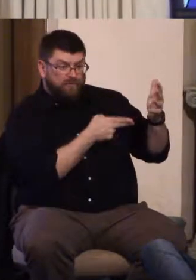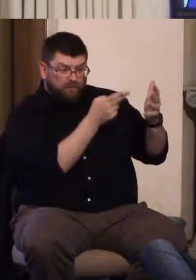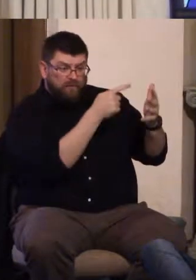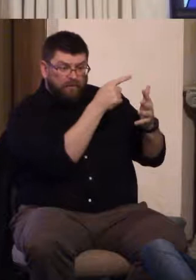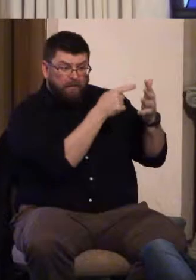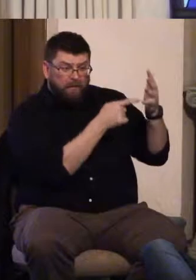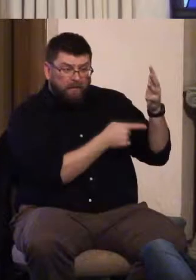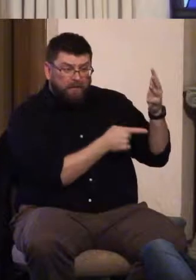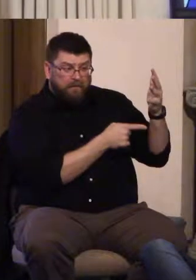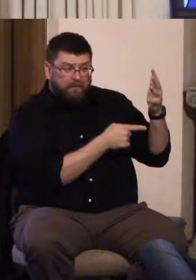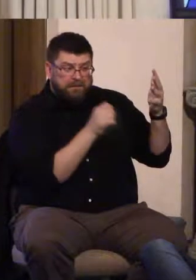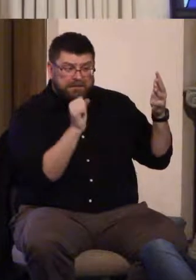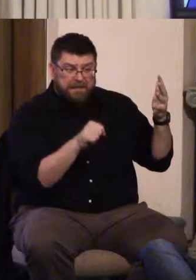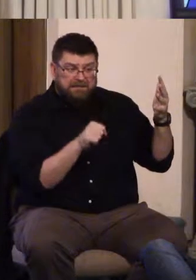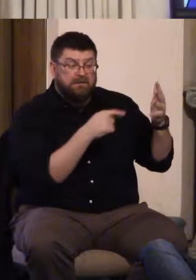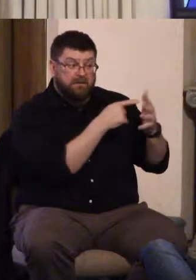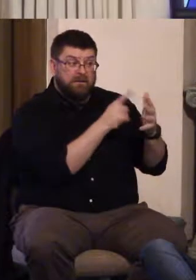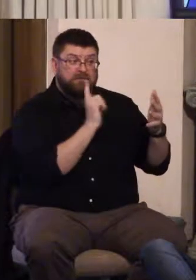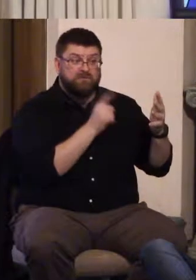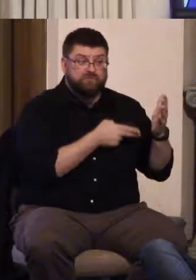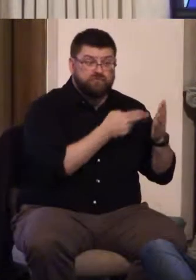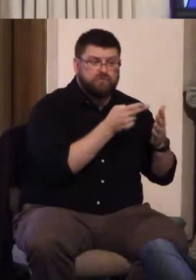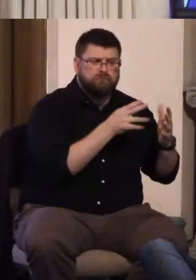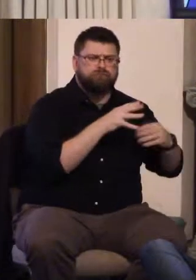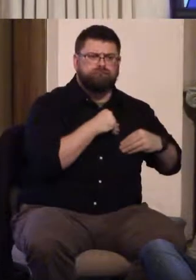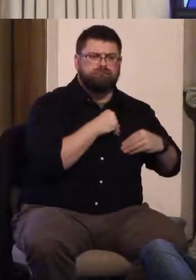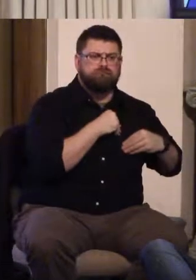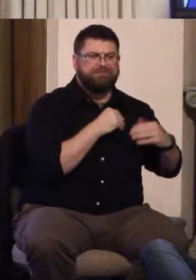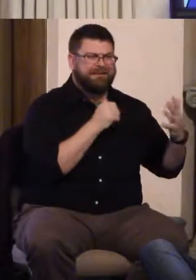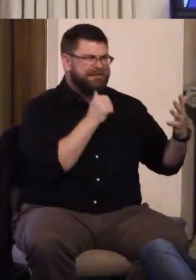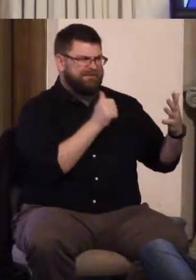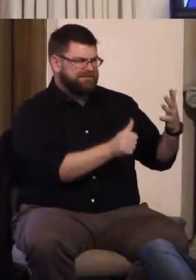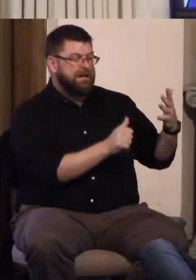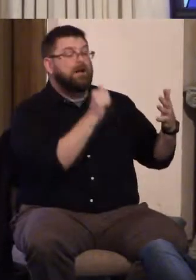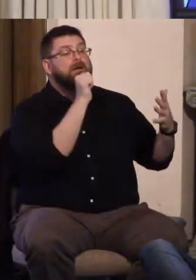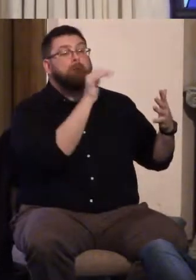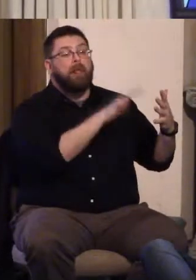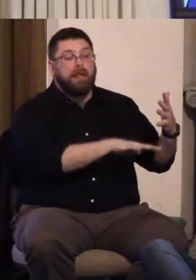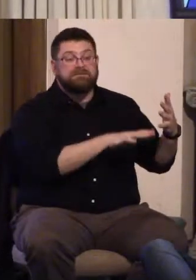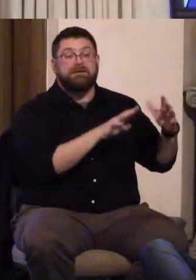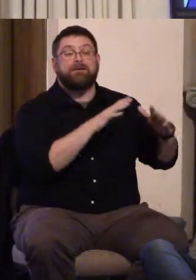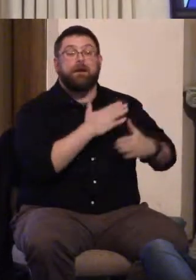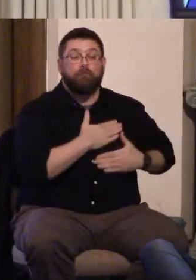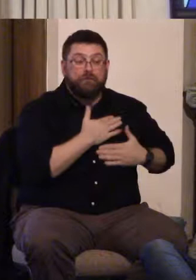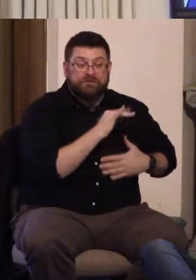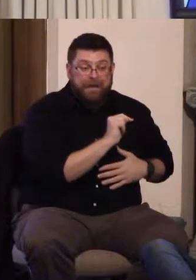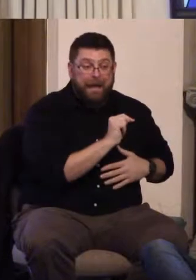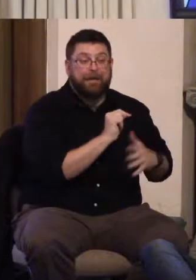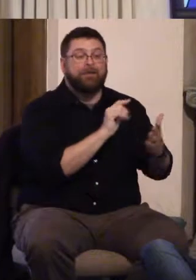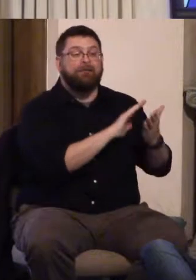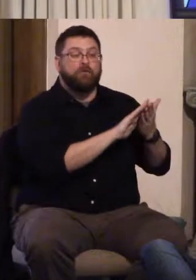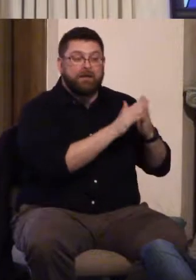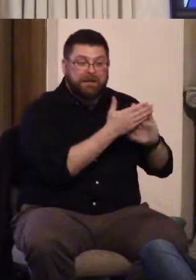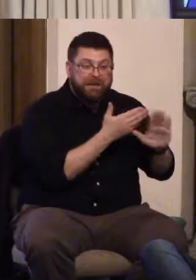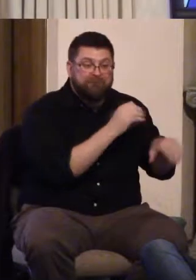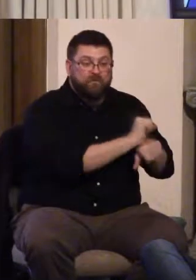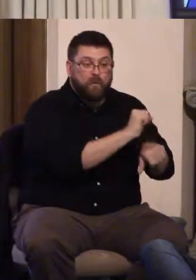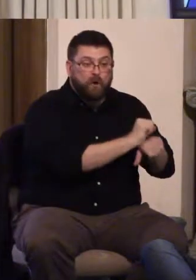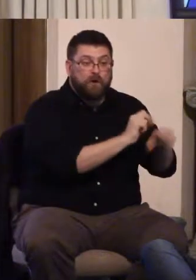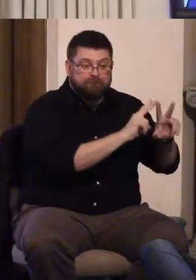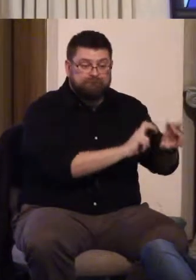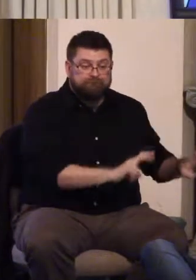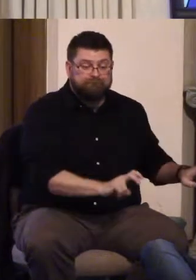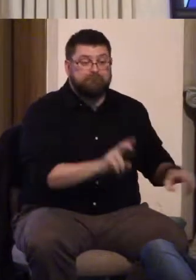Is it true? If so, carry on. If not, bless it, appreciate it, do my forgiveness work.